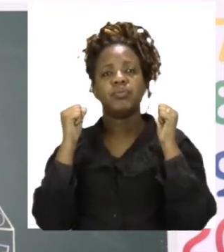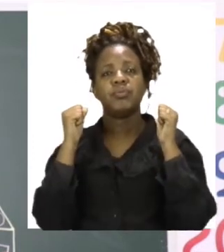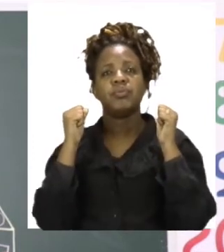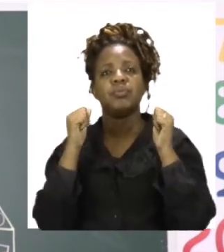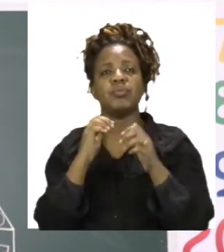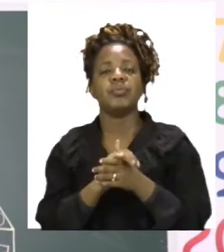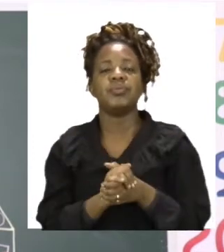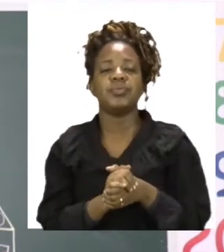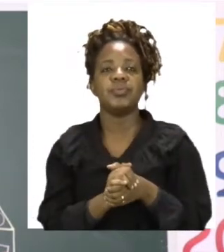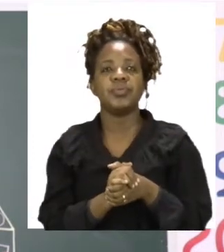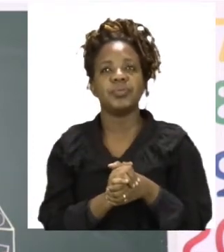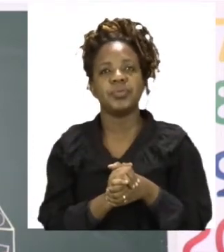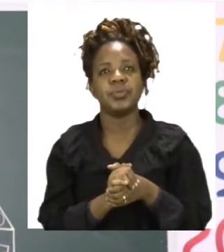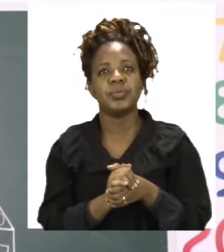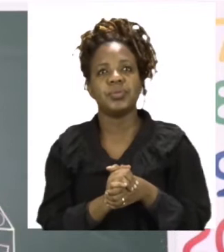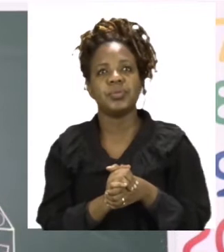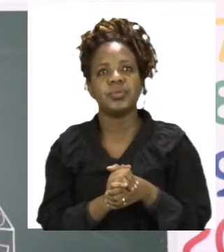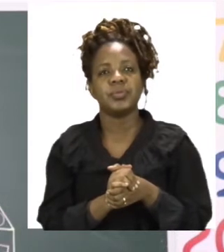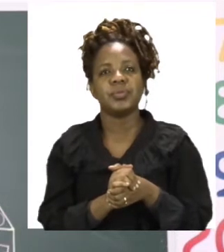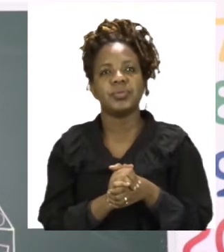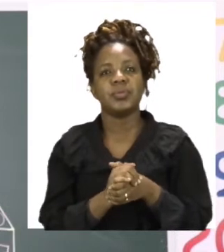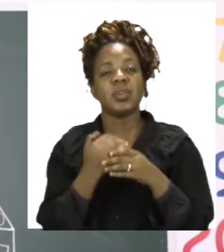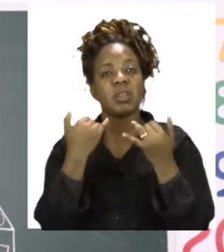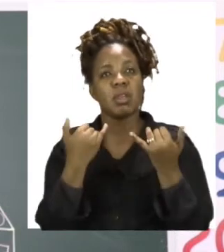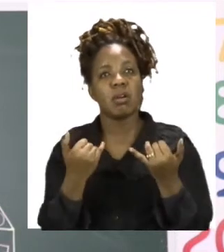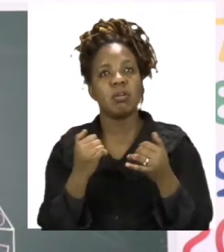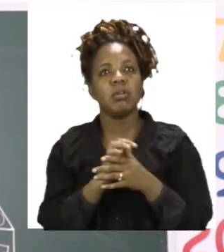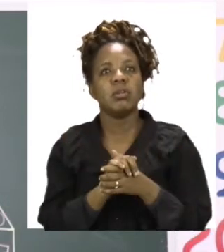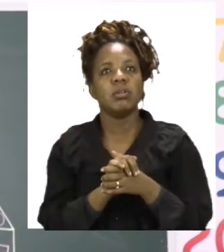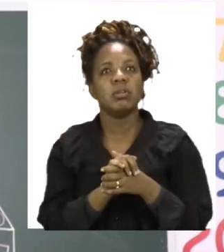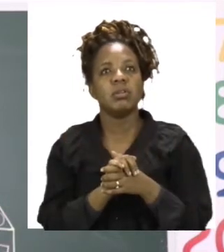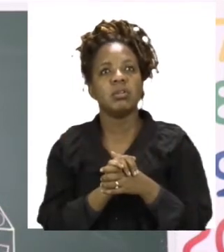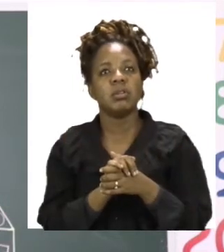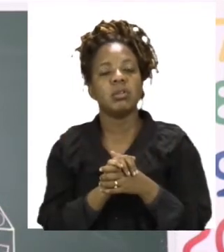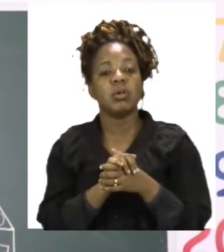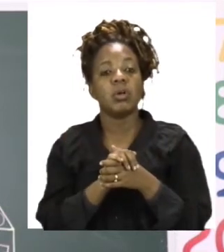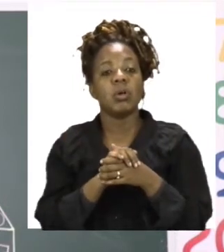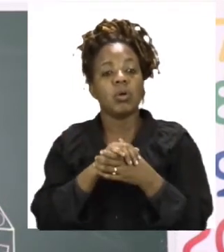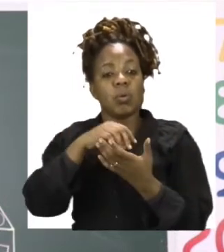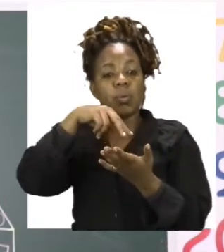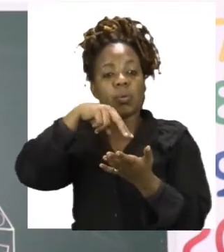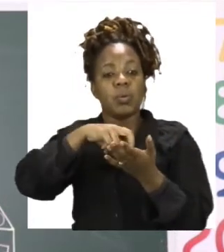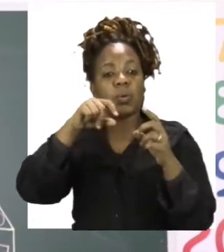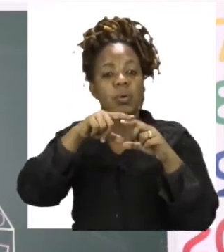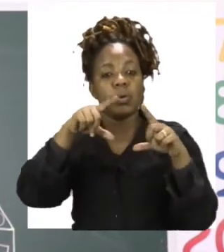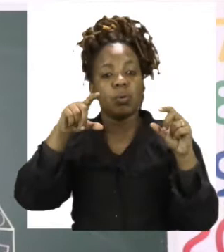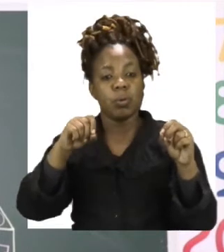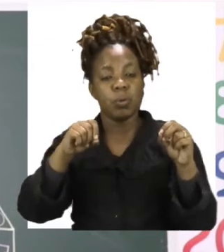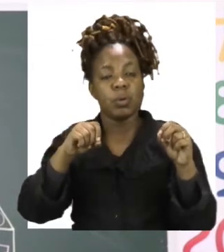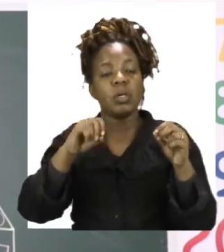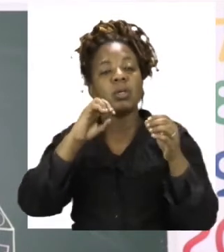to run going backwards. In this case, the brick he is standing on is brick